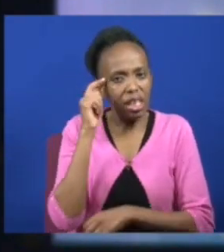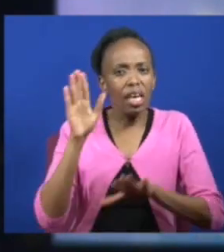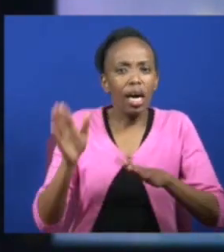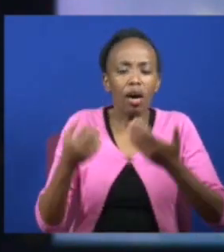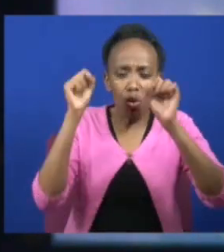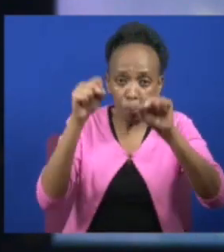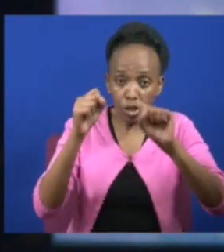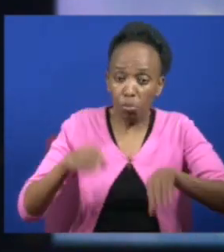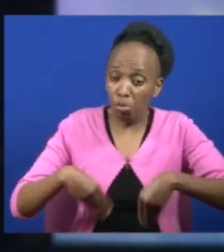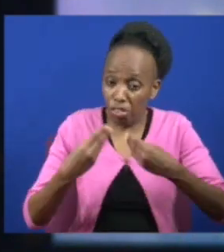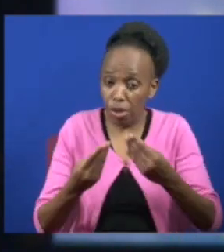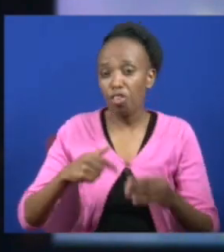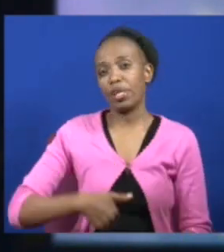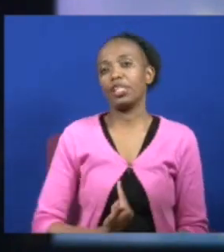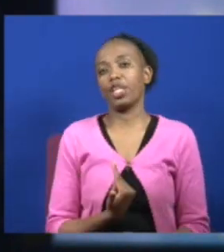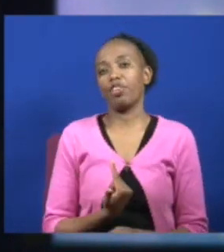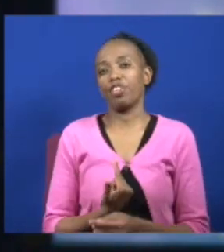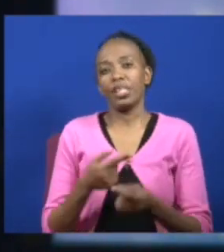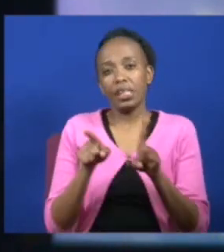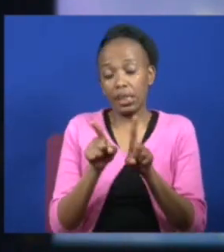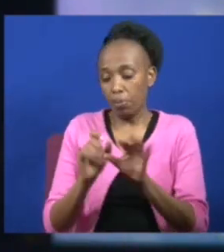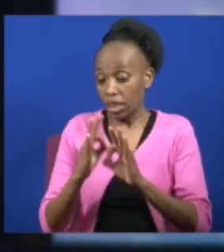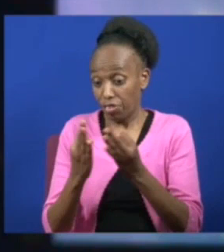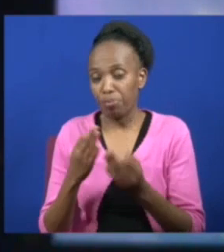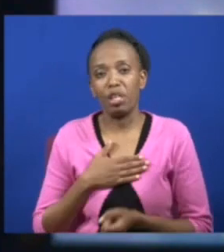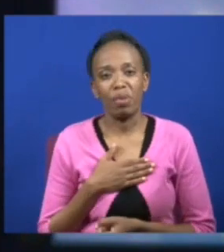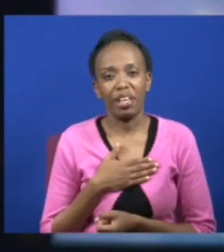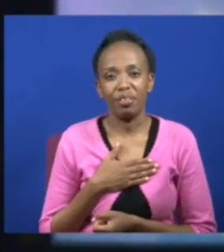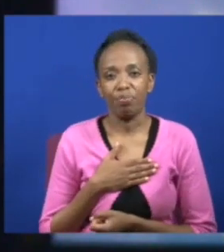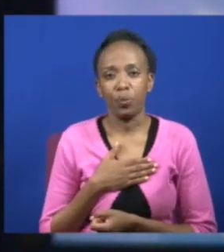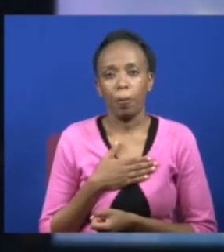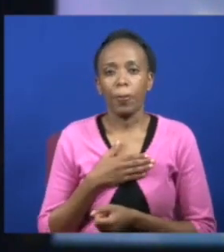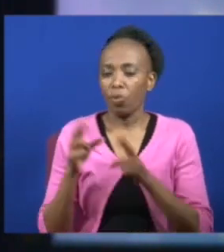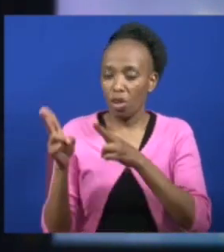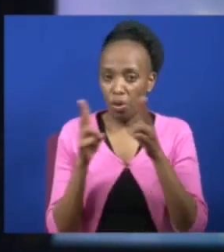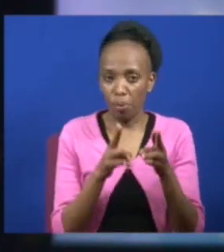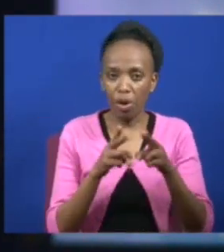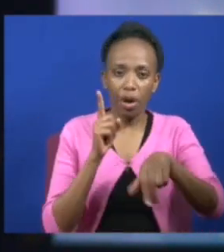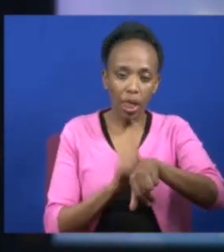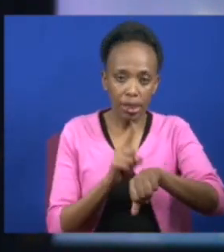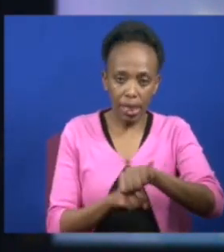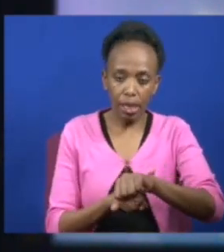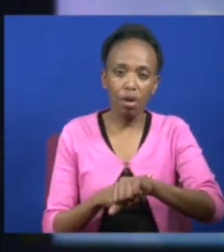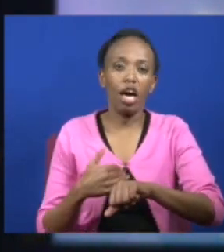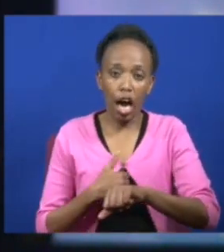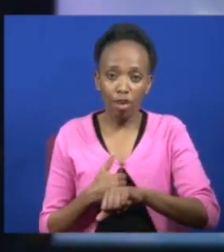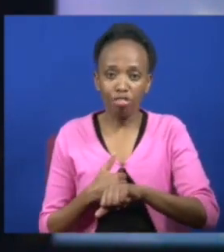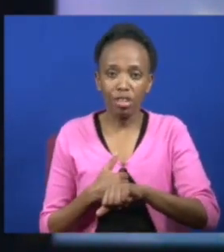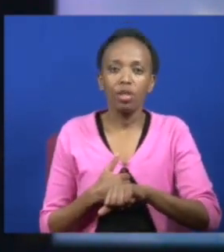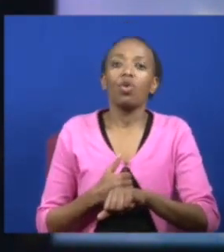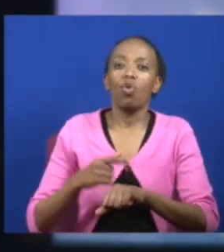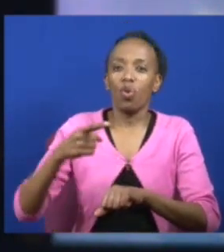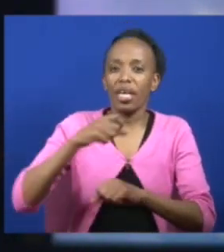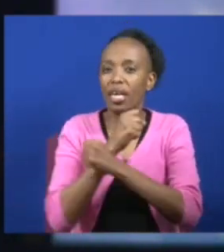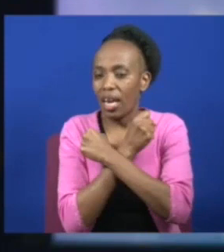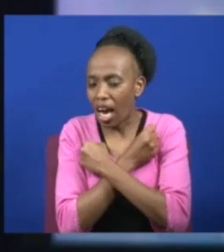do we provide for ourselves and our families? Ordinarily, when we have time on our hands,